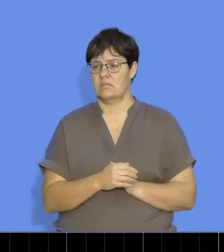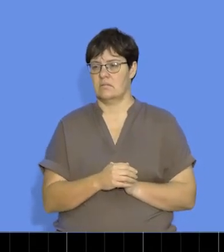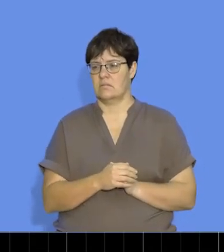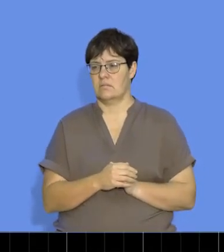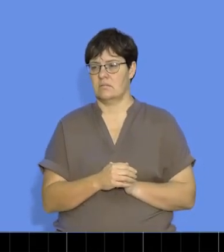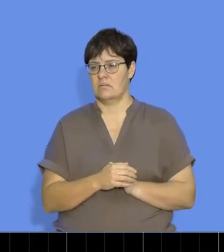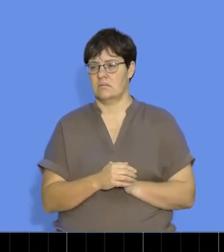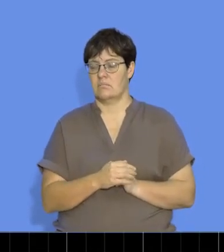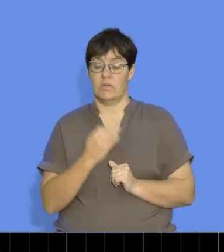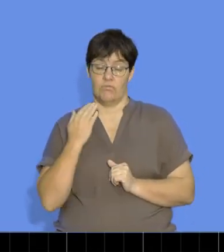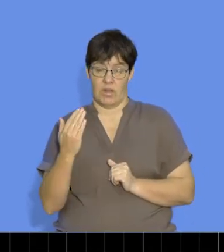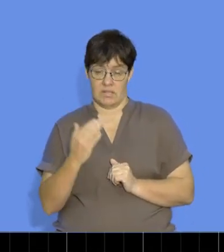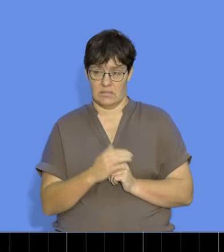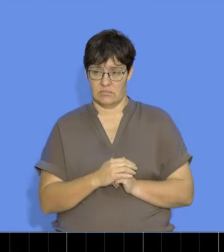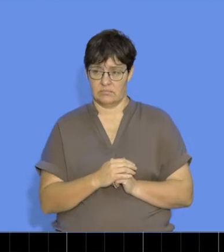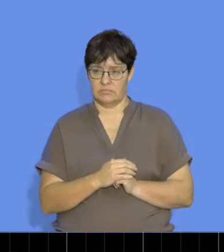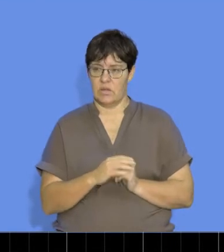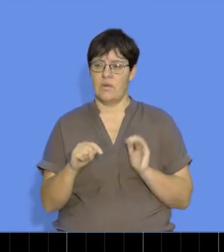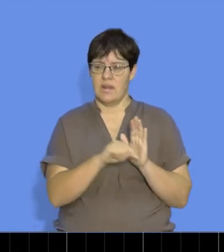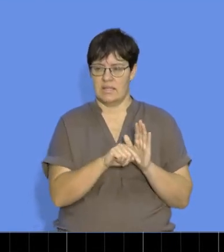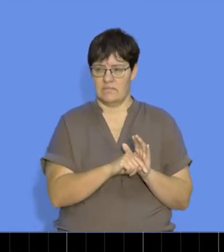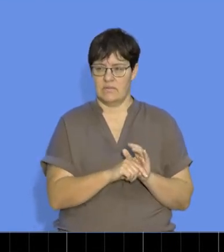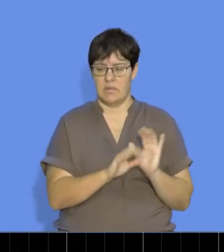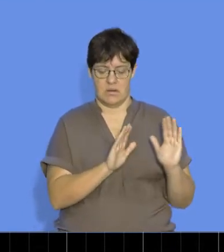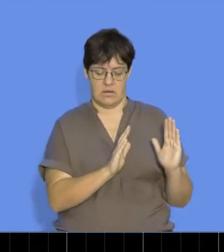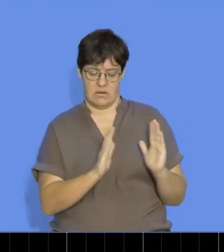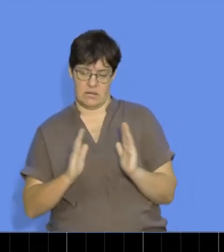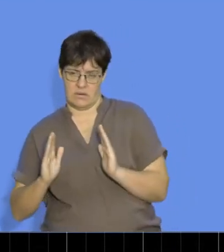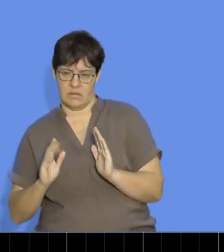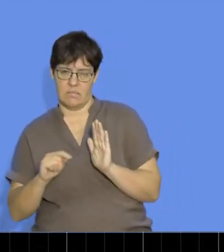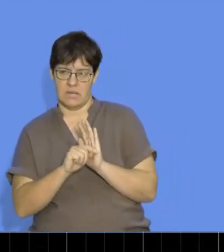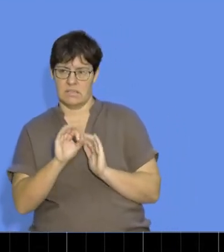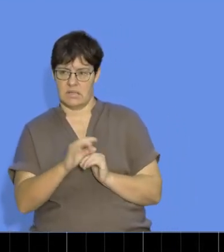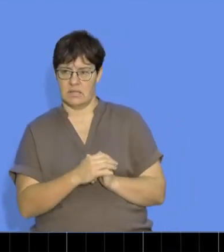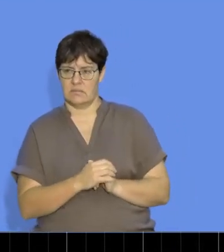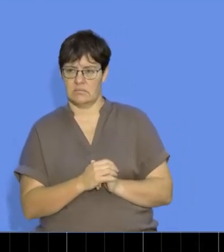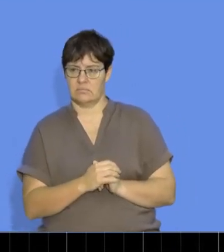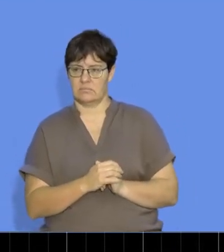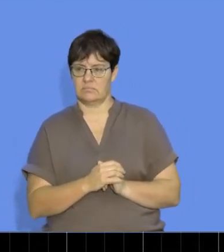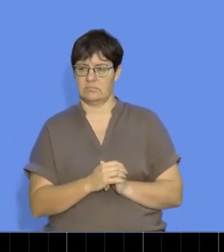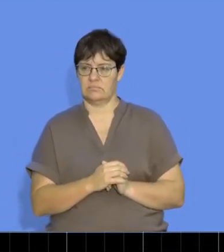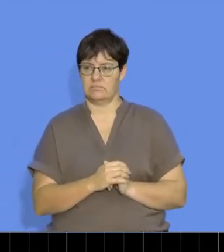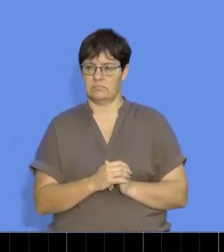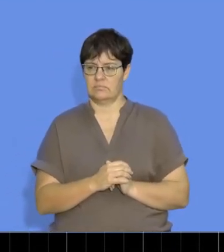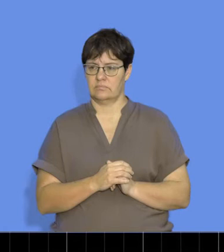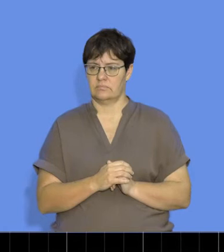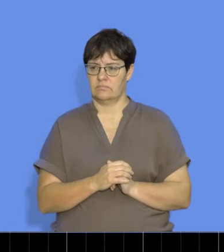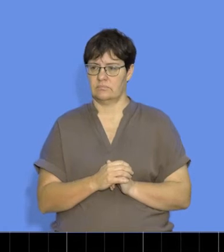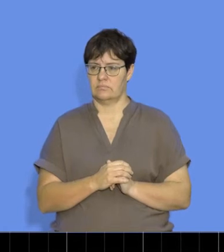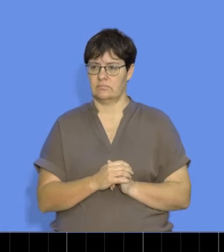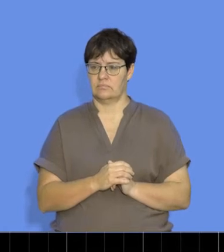the right because it's now a negative. So it will be minus 3. Let's make it minus 3